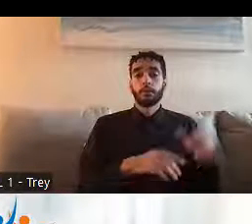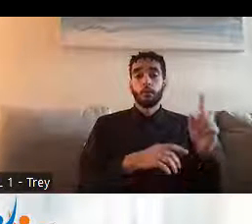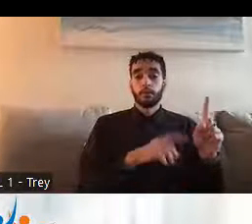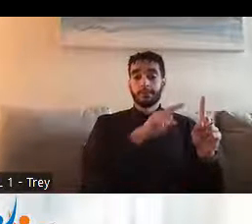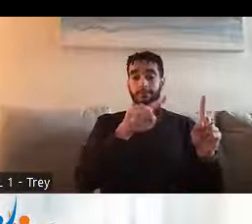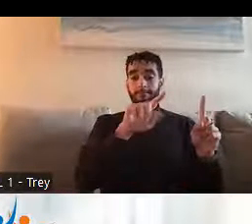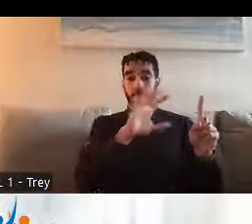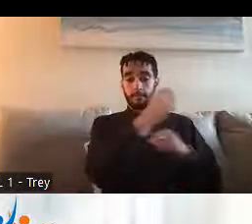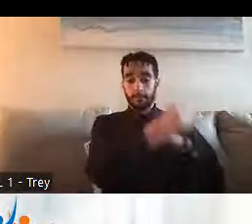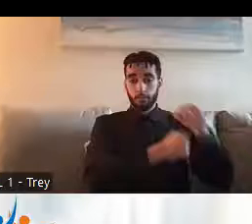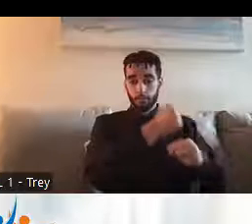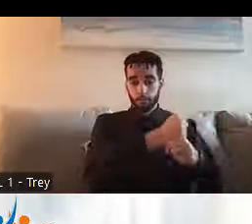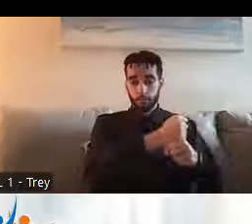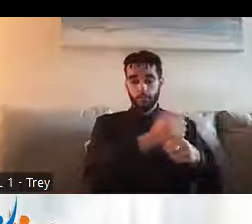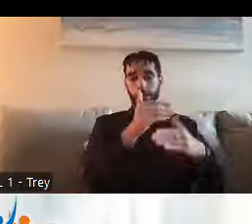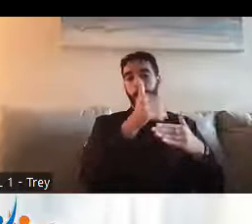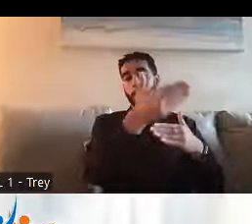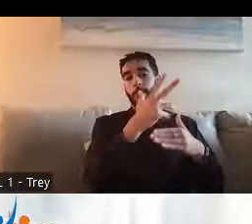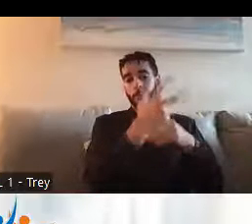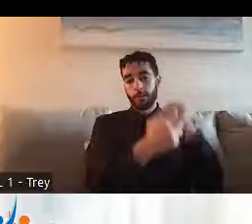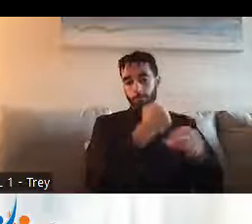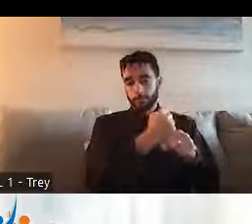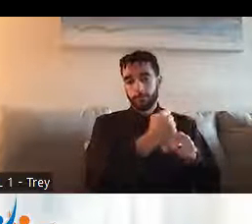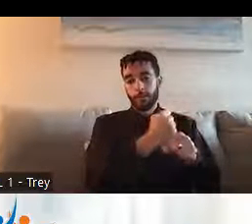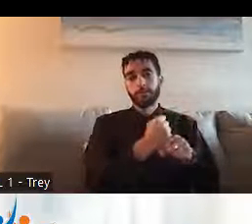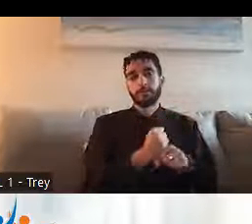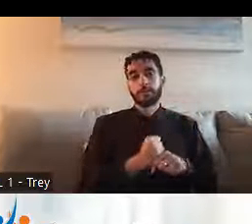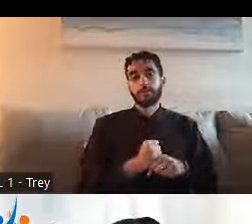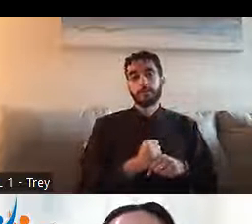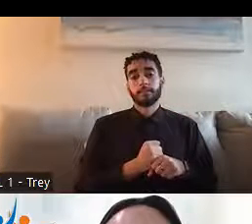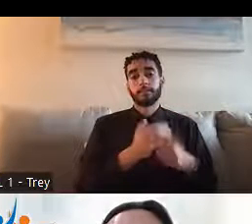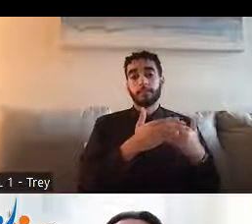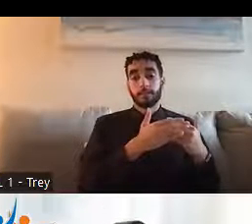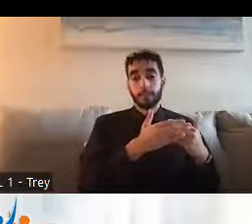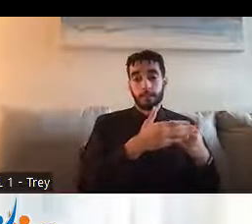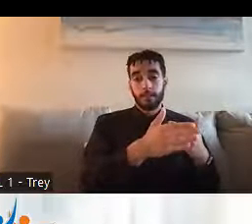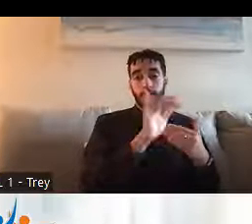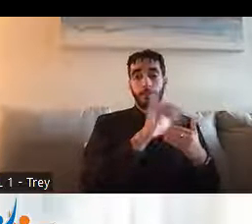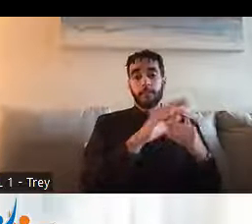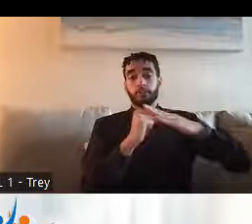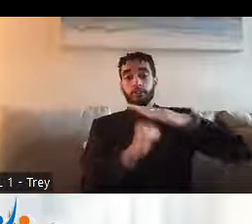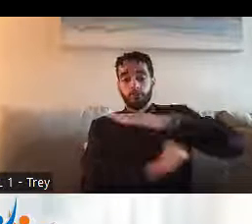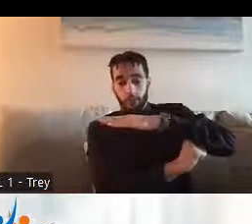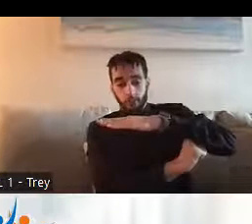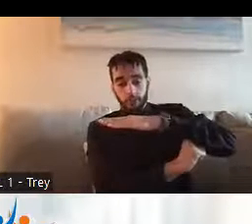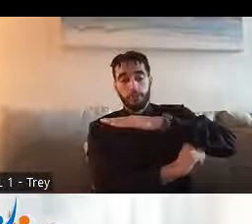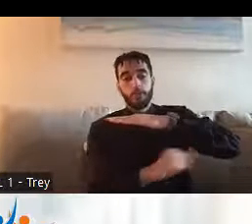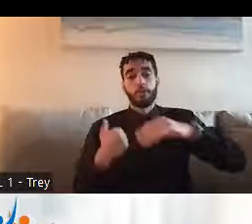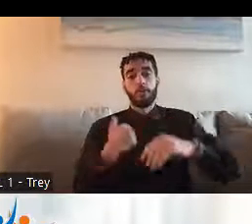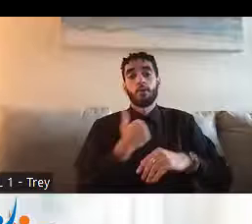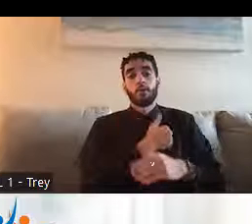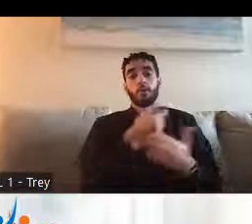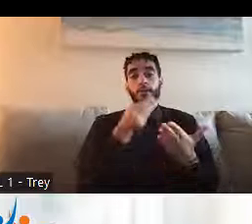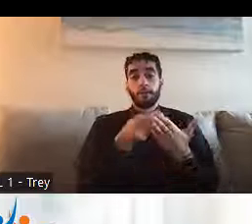3 implementation years. And due to California's robust California Healthy Brain Initiative infrastructure, we are funded under component